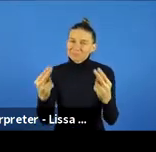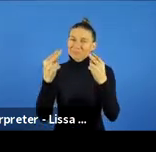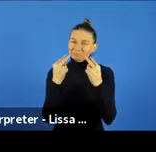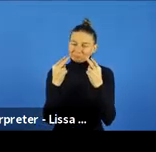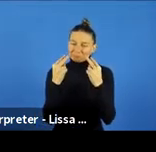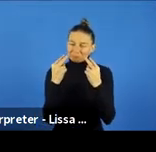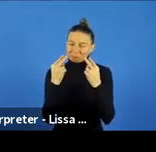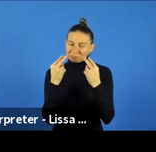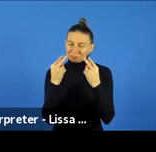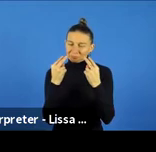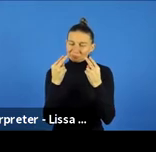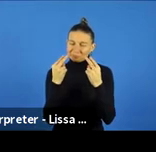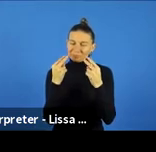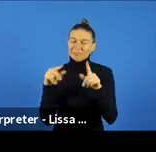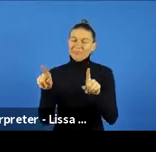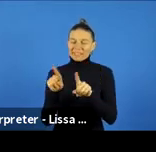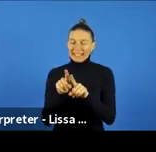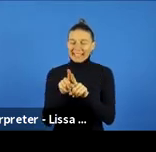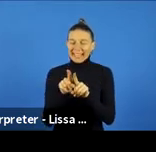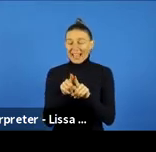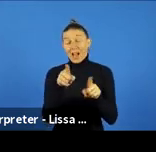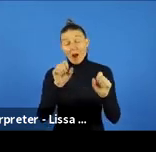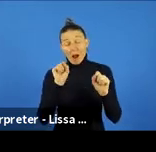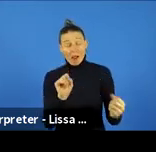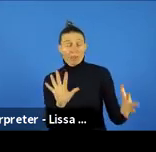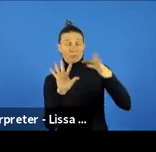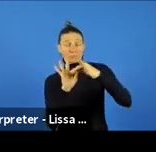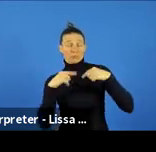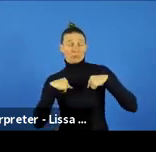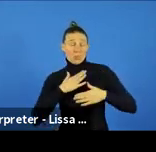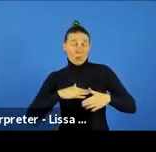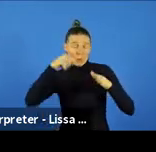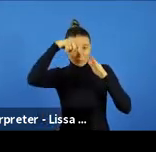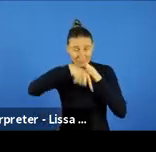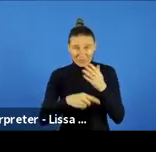in Facility, and don't hesitate to contact me for any details. Thank you very much.